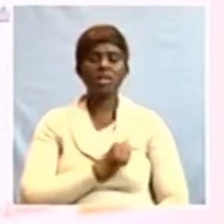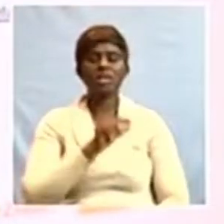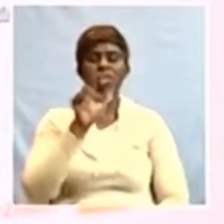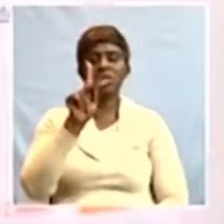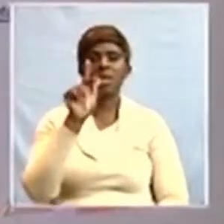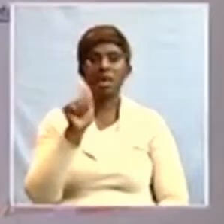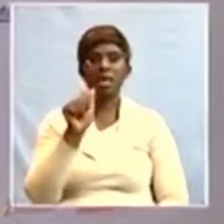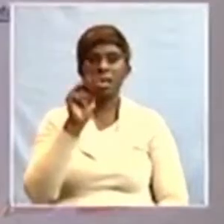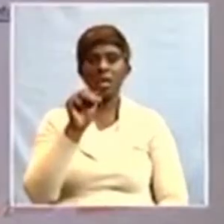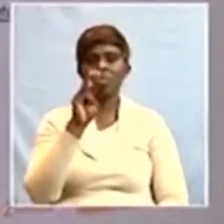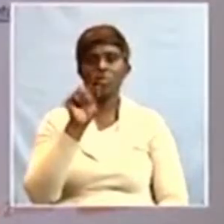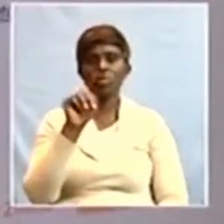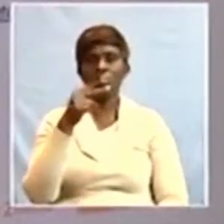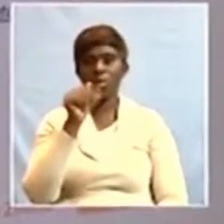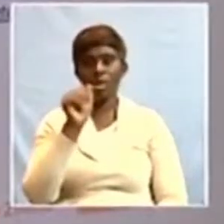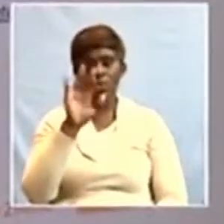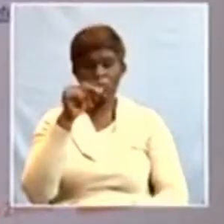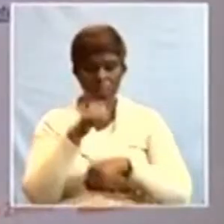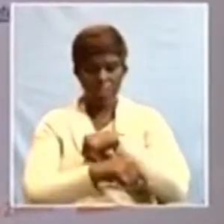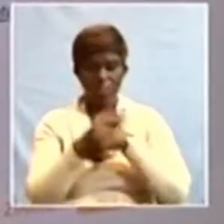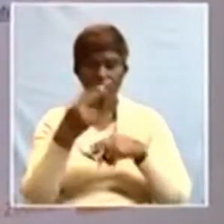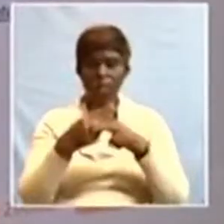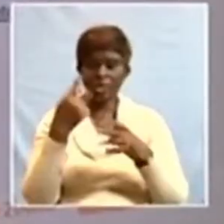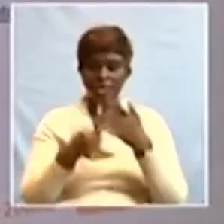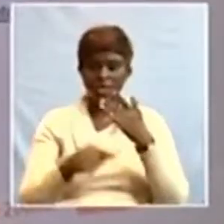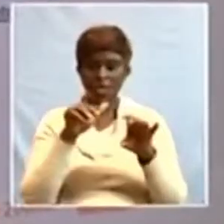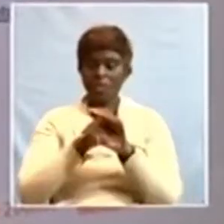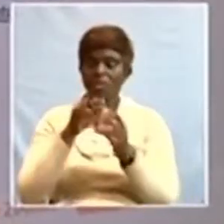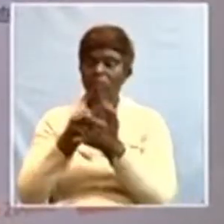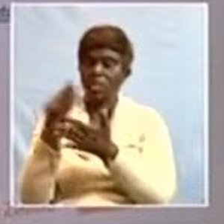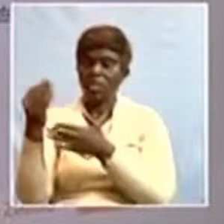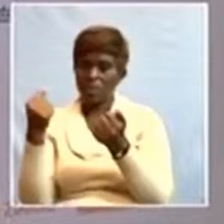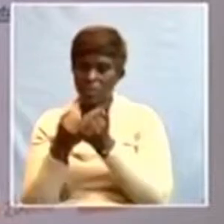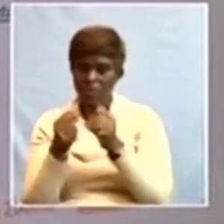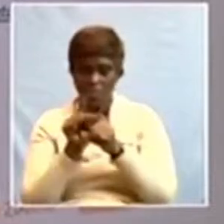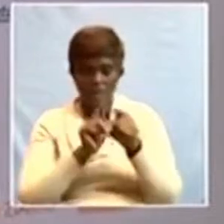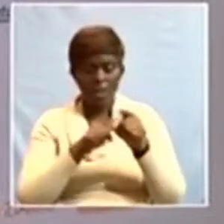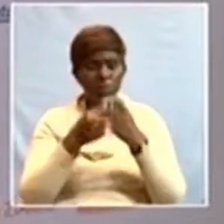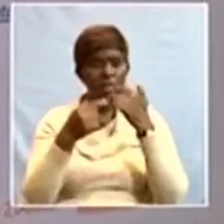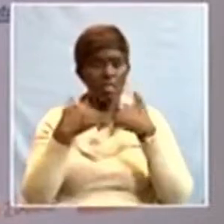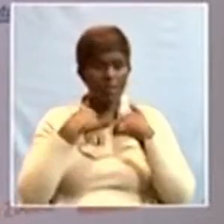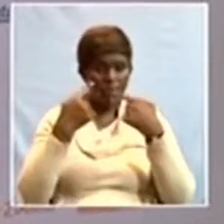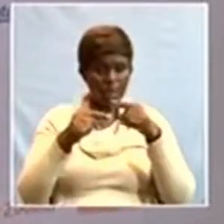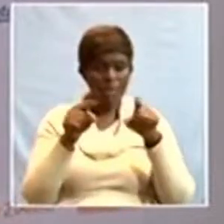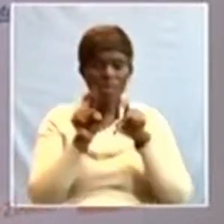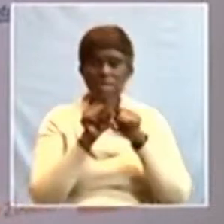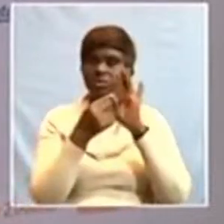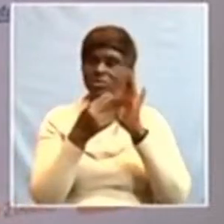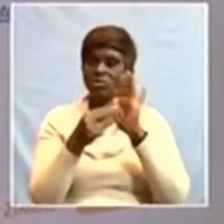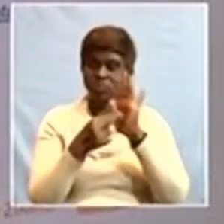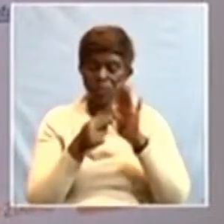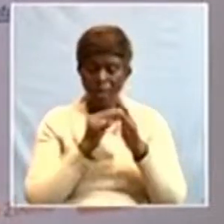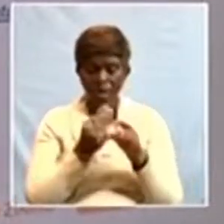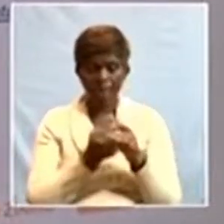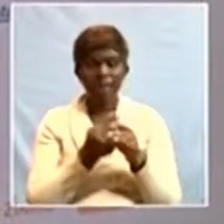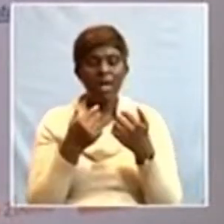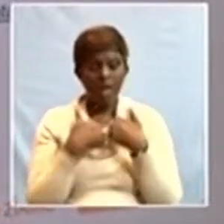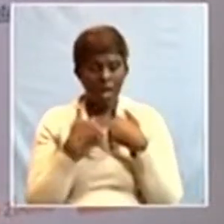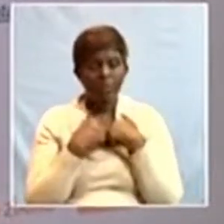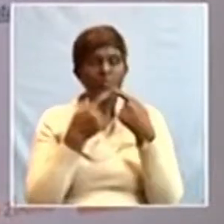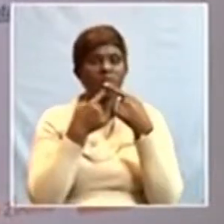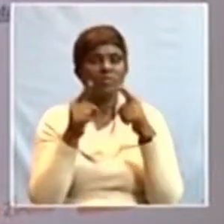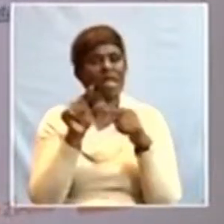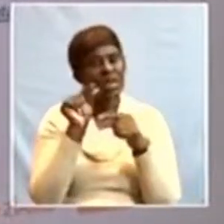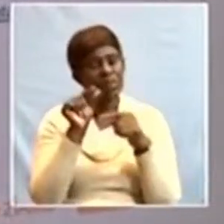can also see what their details are on FSIP and what has happened. So it shows us that there is a slight